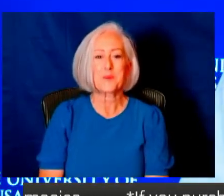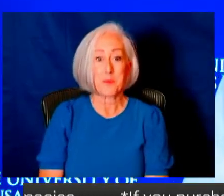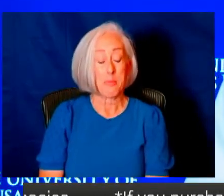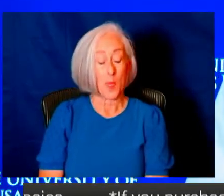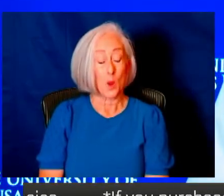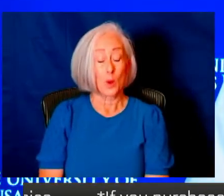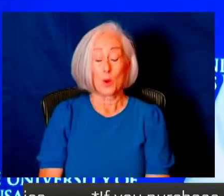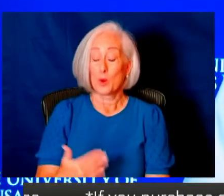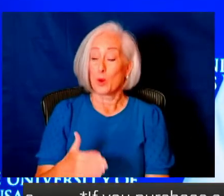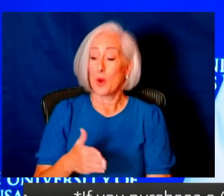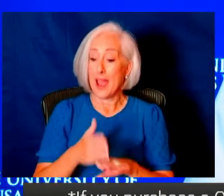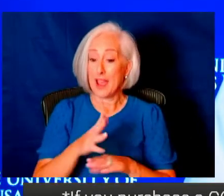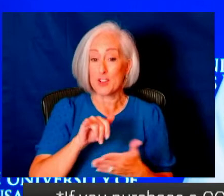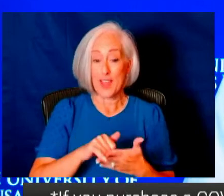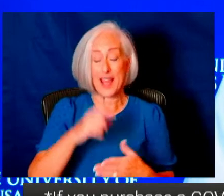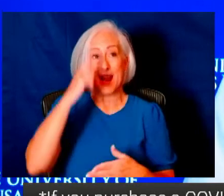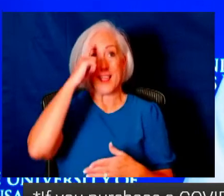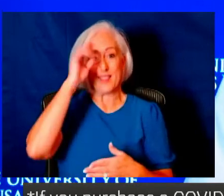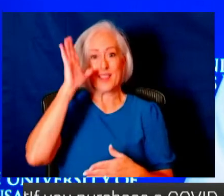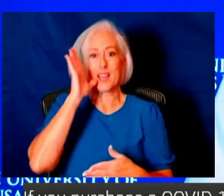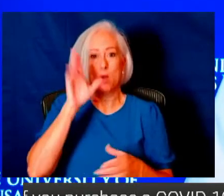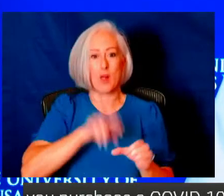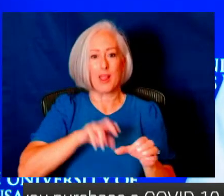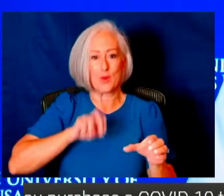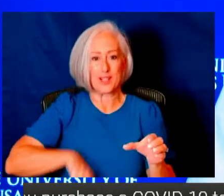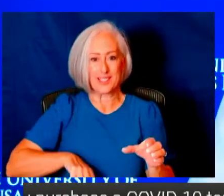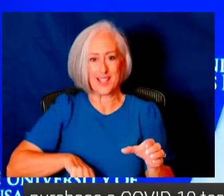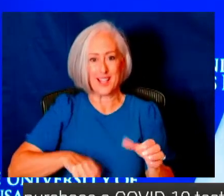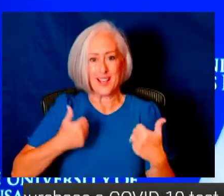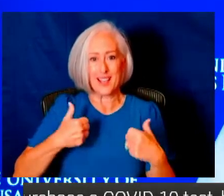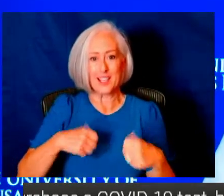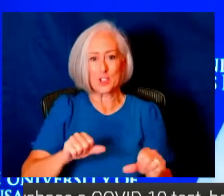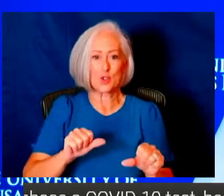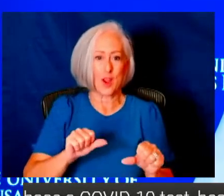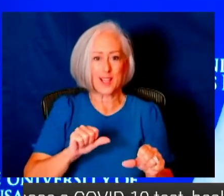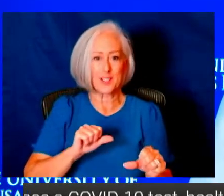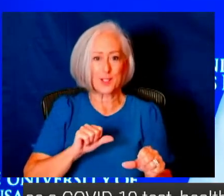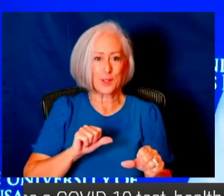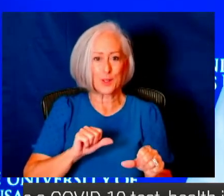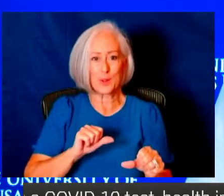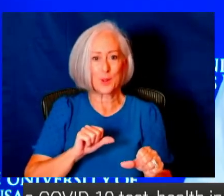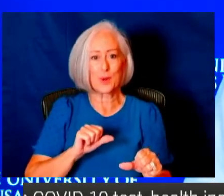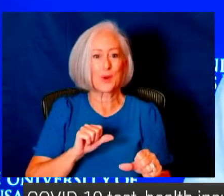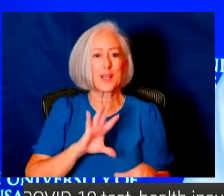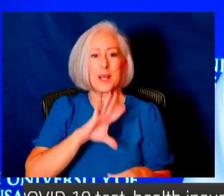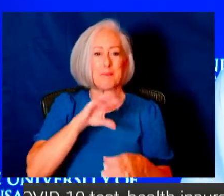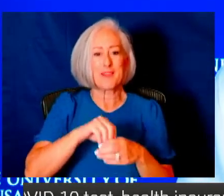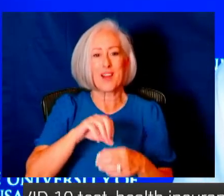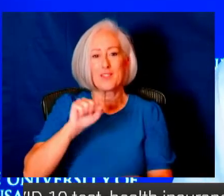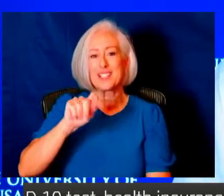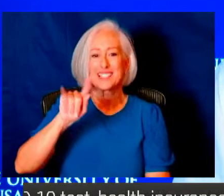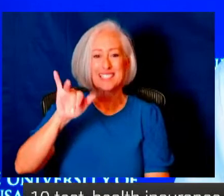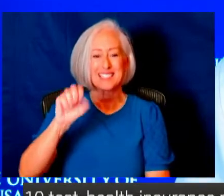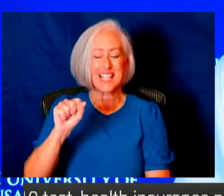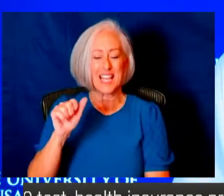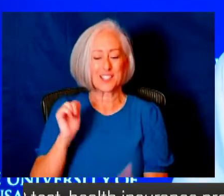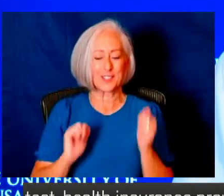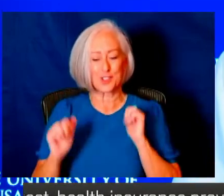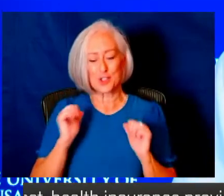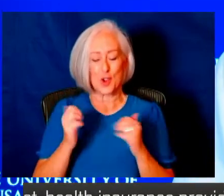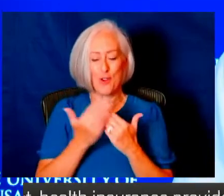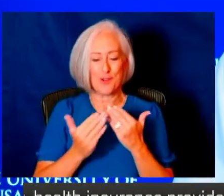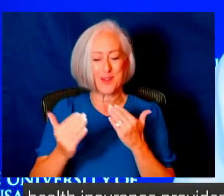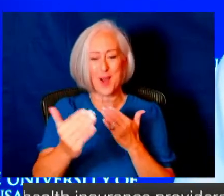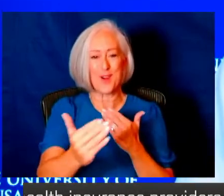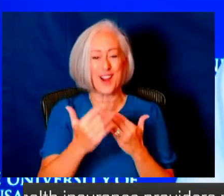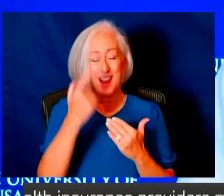to put in my resignation and try to co-star with the other Stites' show from now on. So I think it's going to be a lot better. Yeah, well,